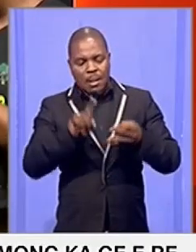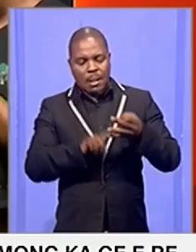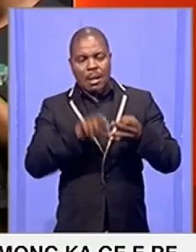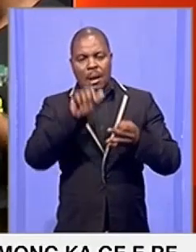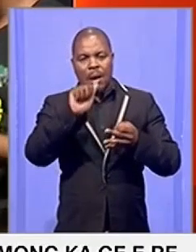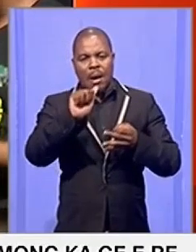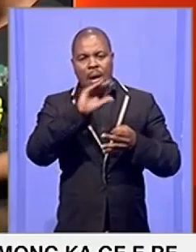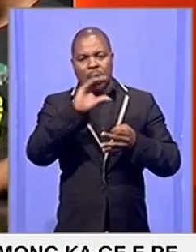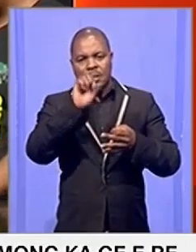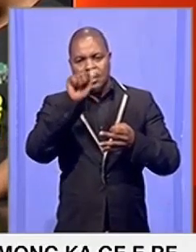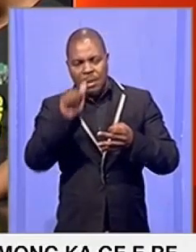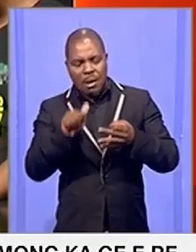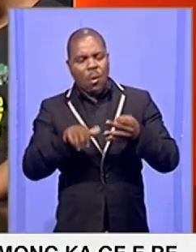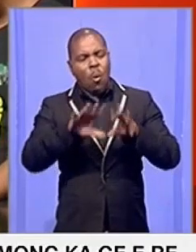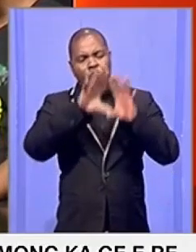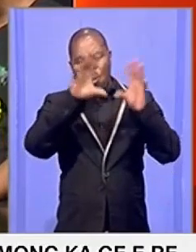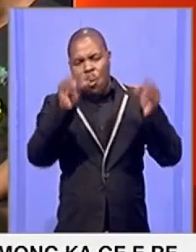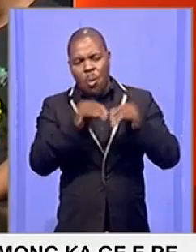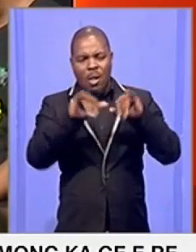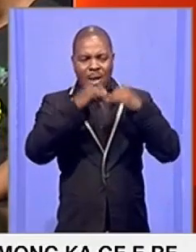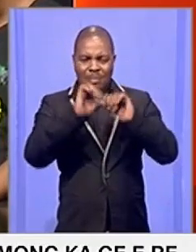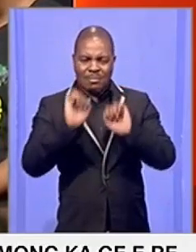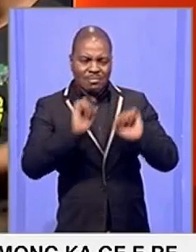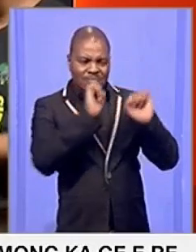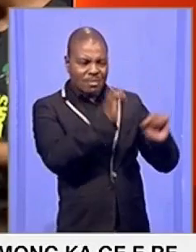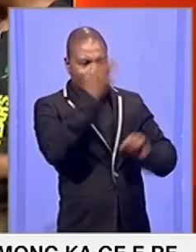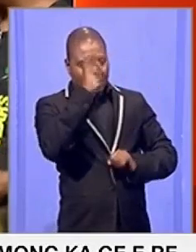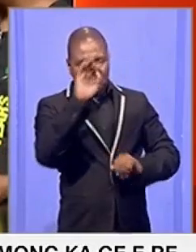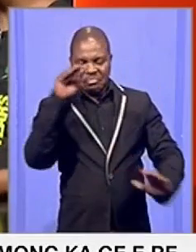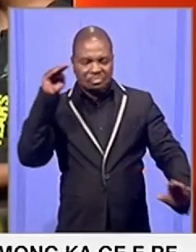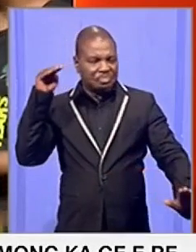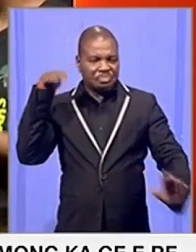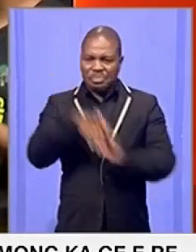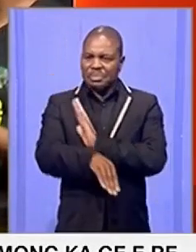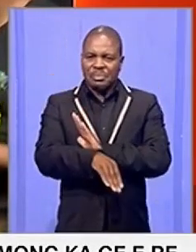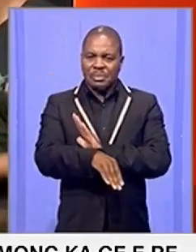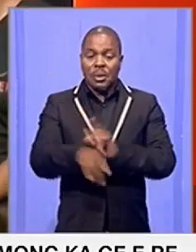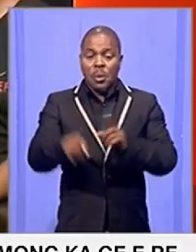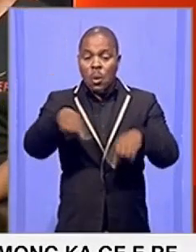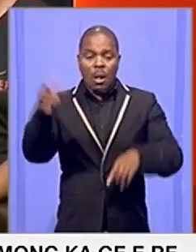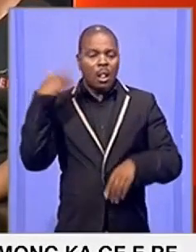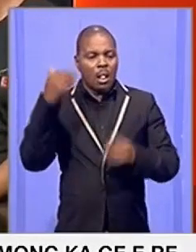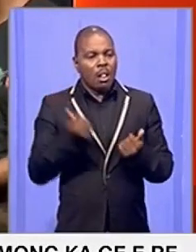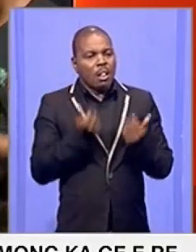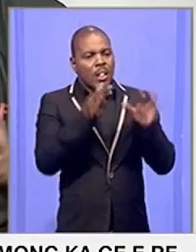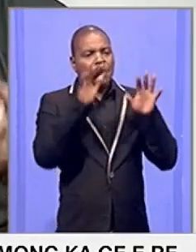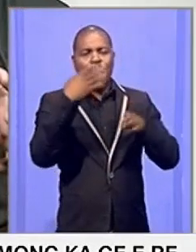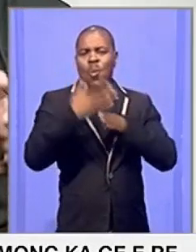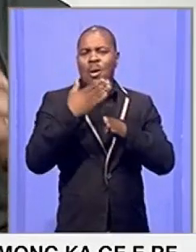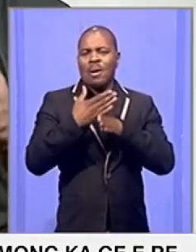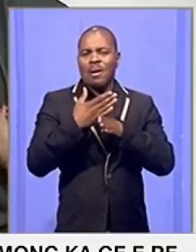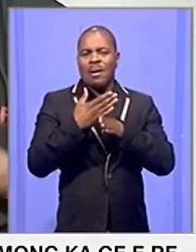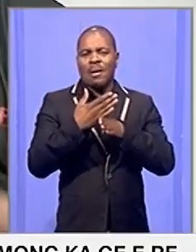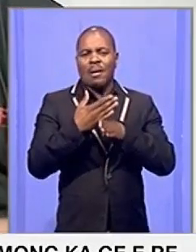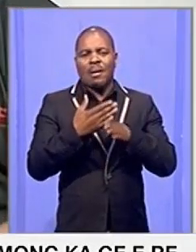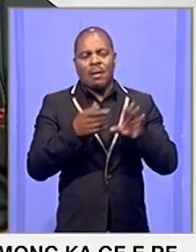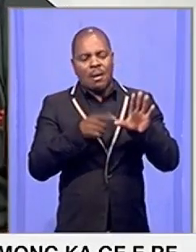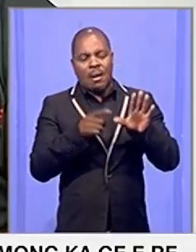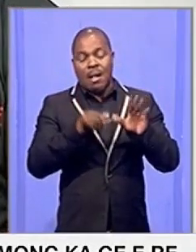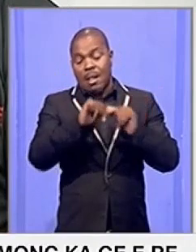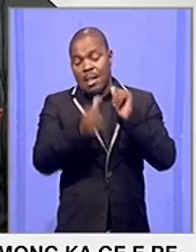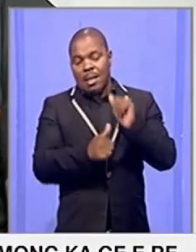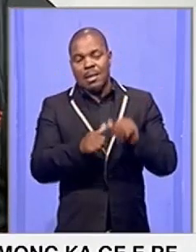AXA, all types of companies tša mmušo di wele tše di be di fa batho ba rena mešomo ya mafelelo ke post